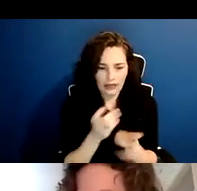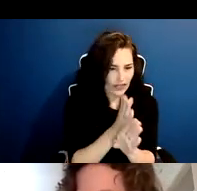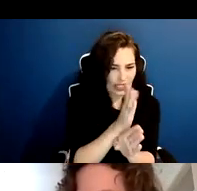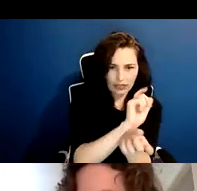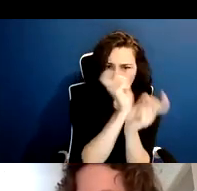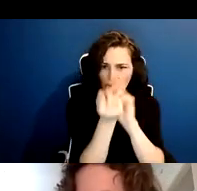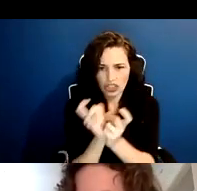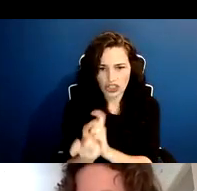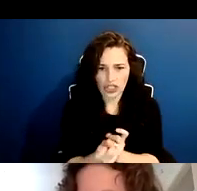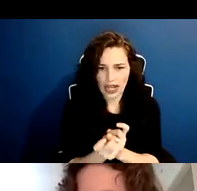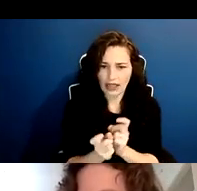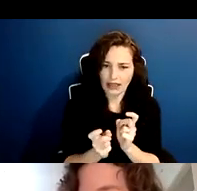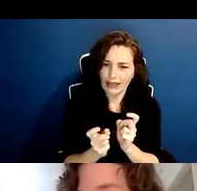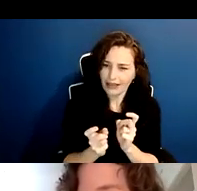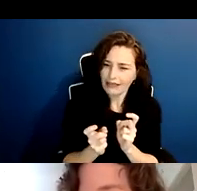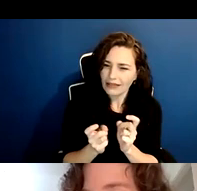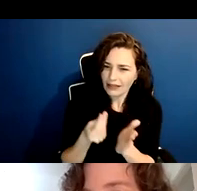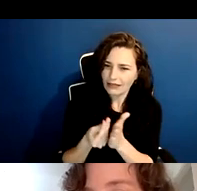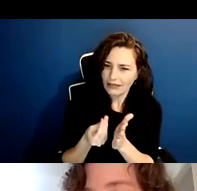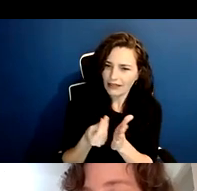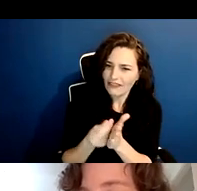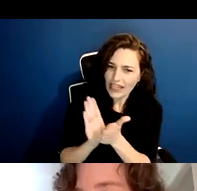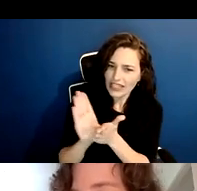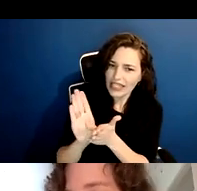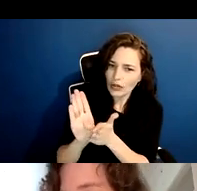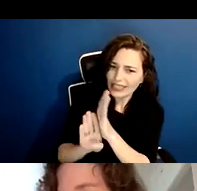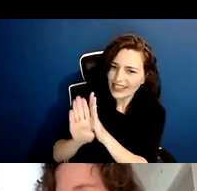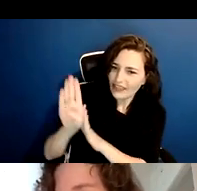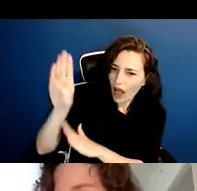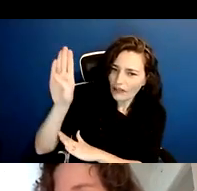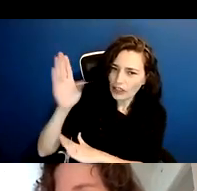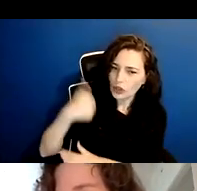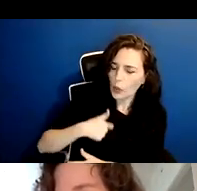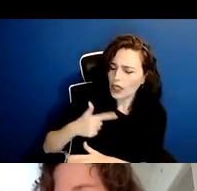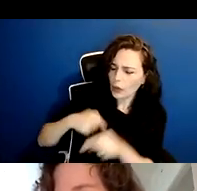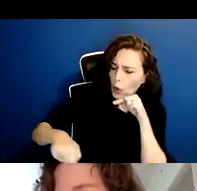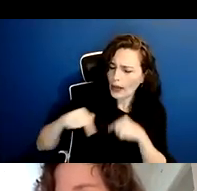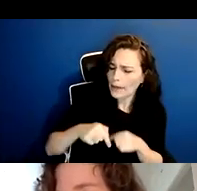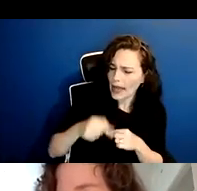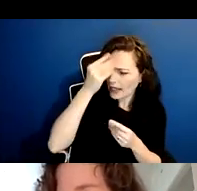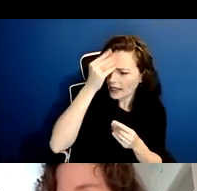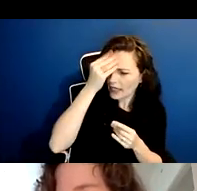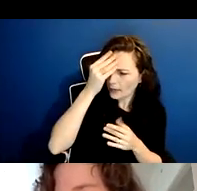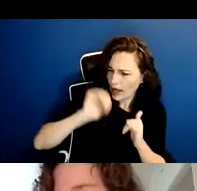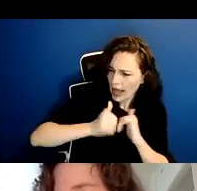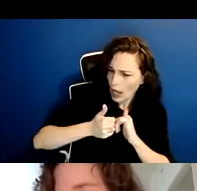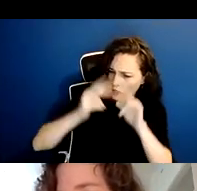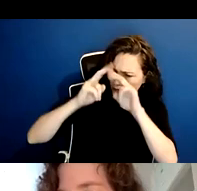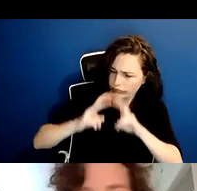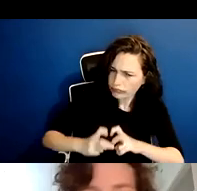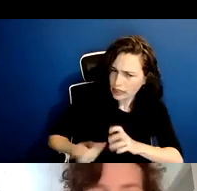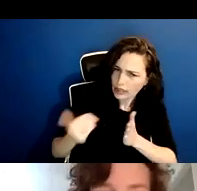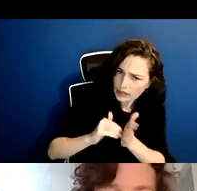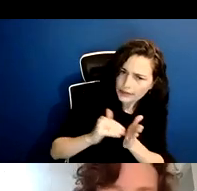want to acknowledge that we are now revisiting the core. In the next few months, in meetings